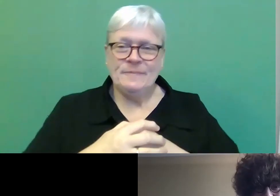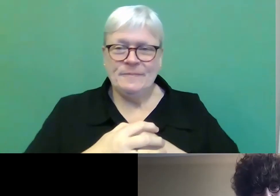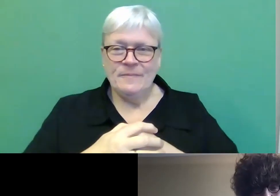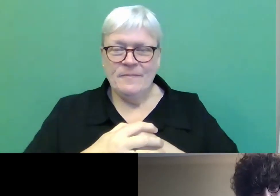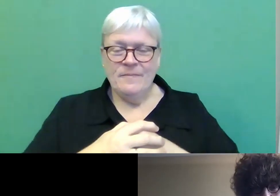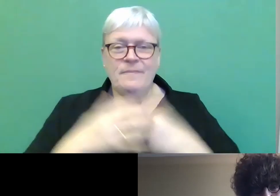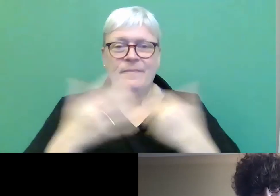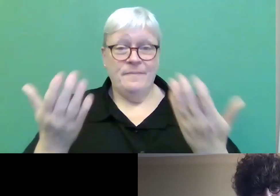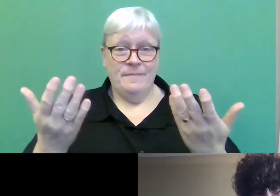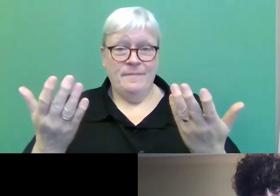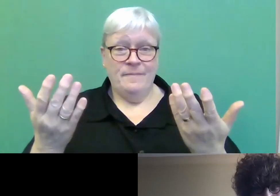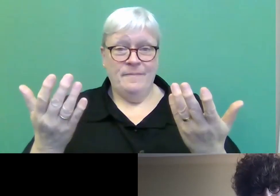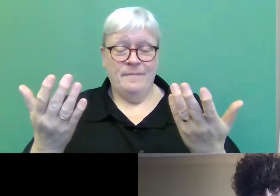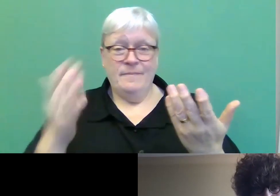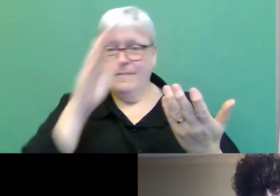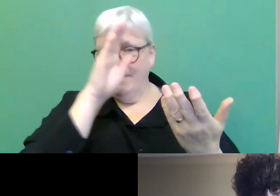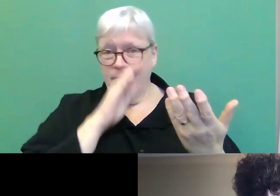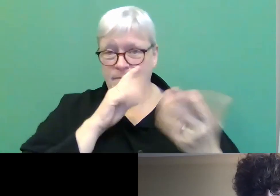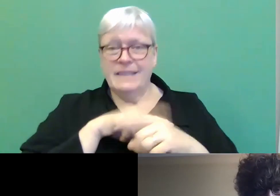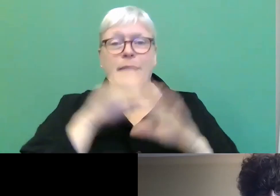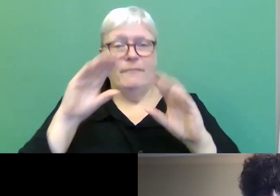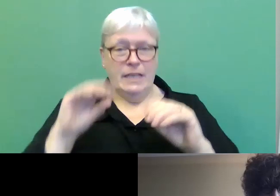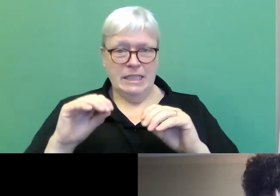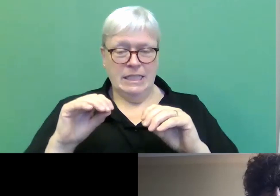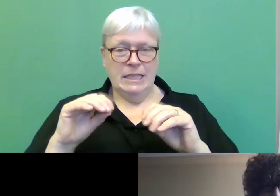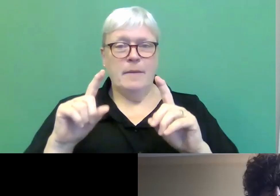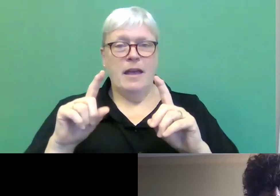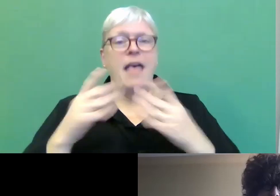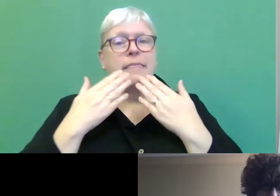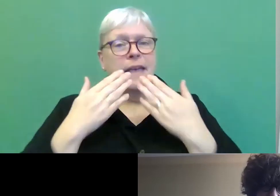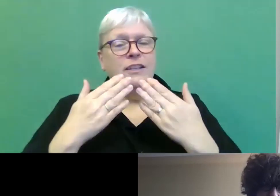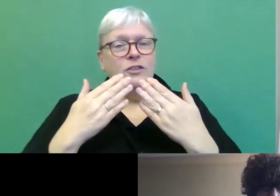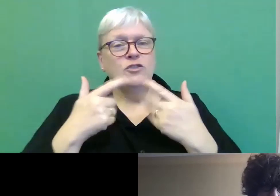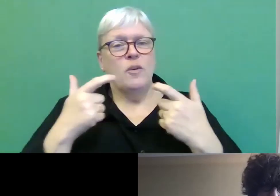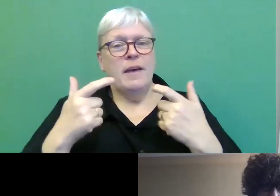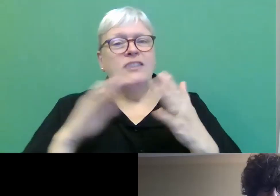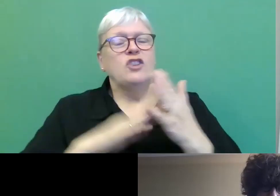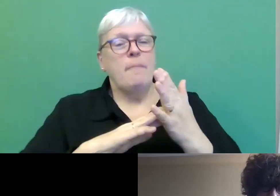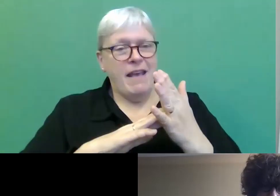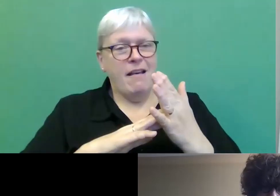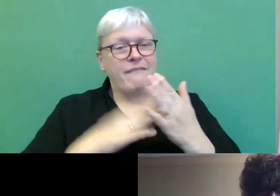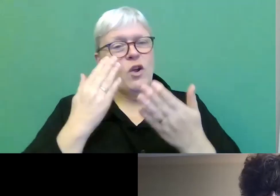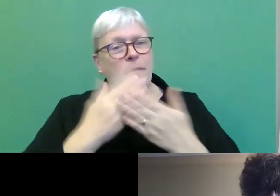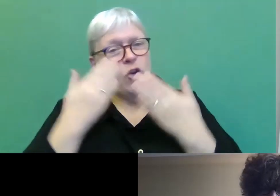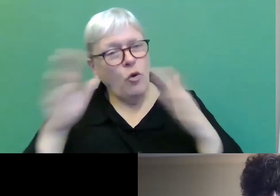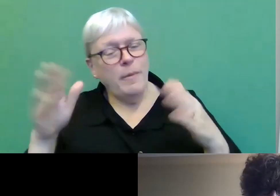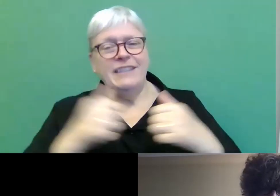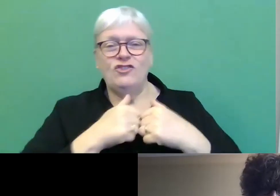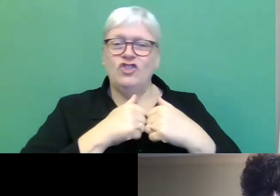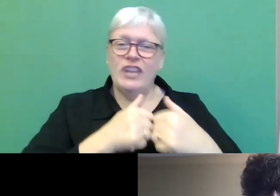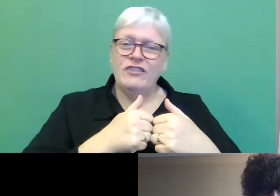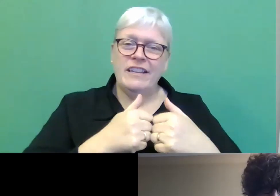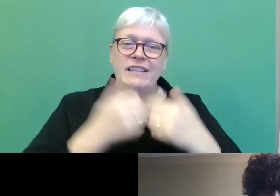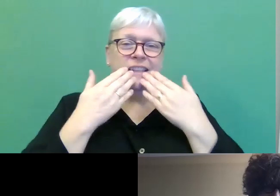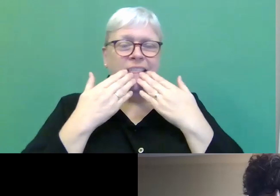ago. Well, sadly, it's time to wrap up, but thank you so much, Michael, for being so open and generous, and thanks